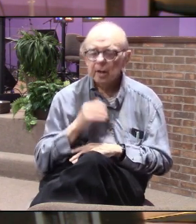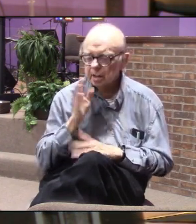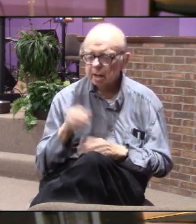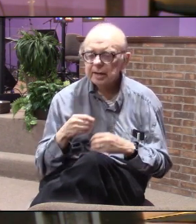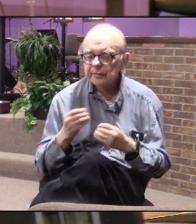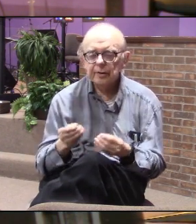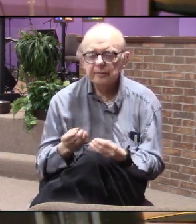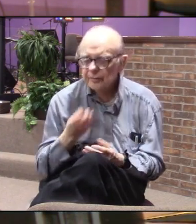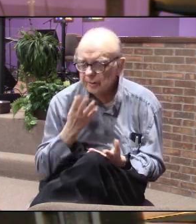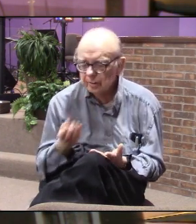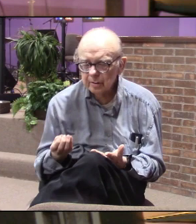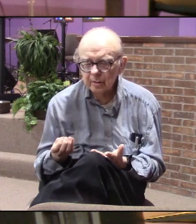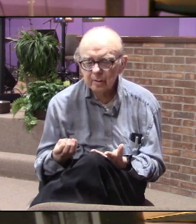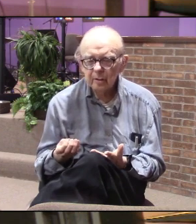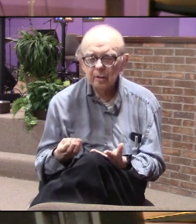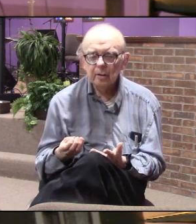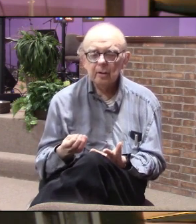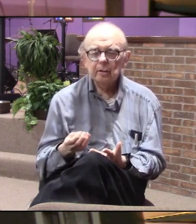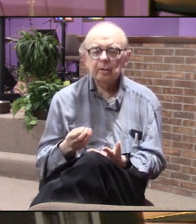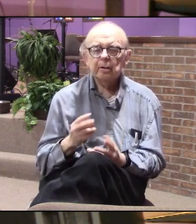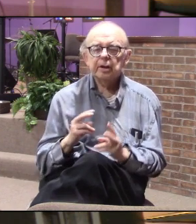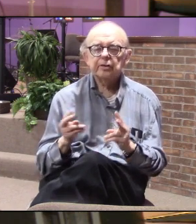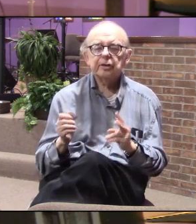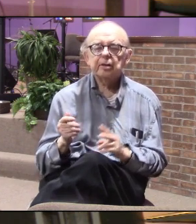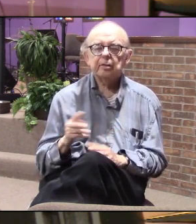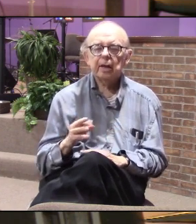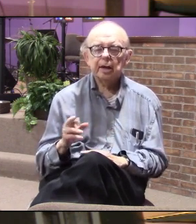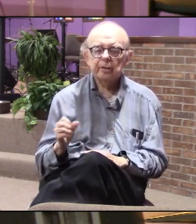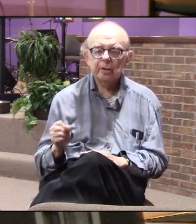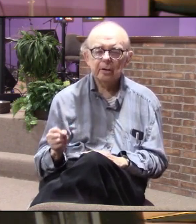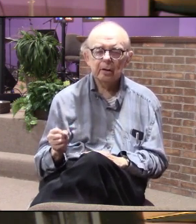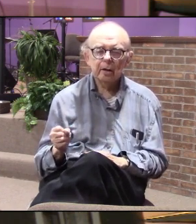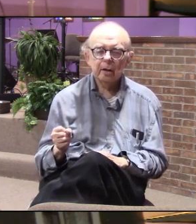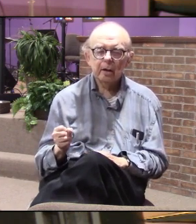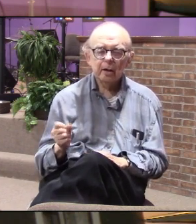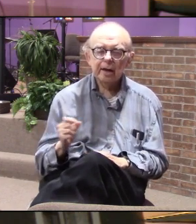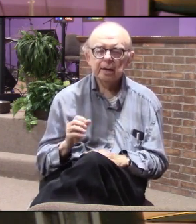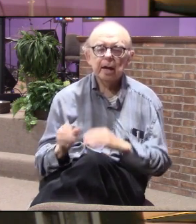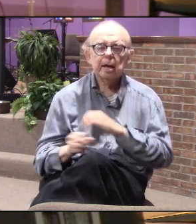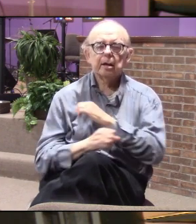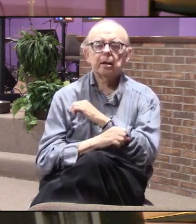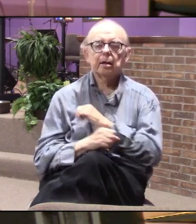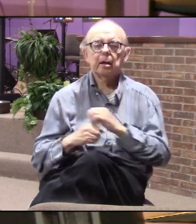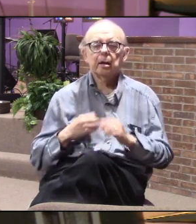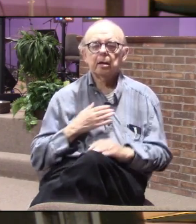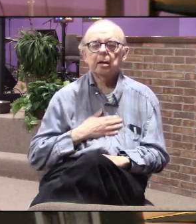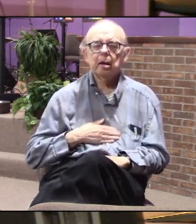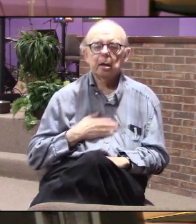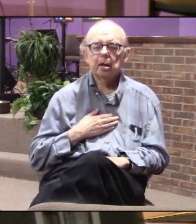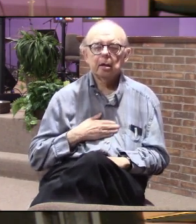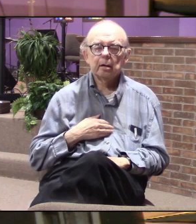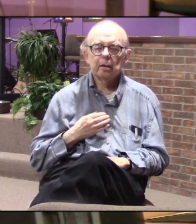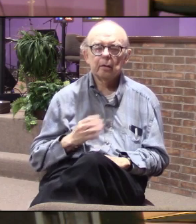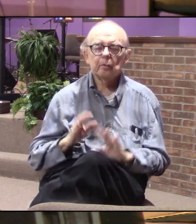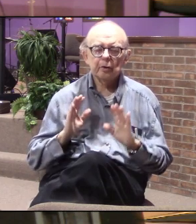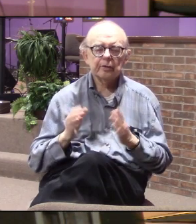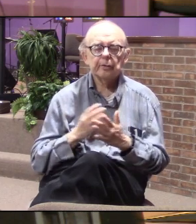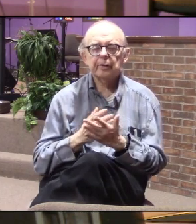to him. And he sees Lazarus in the bosom of Abraham enjoying the